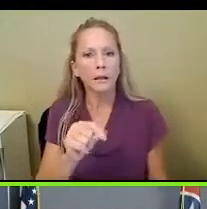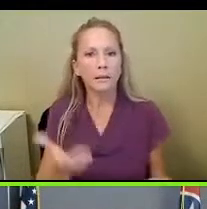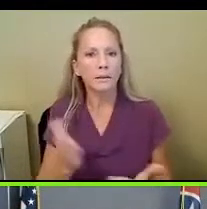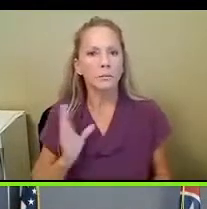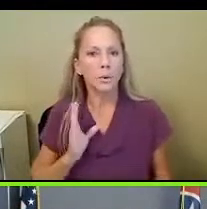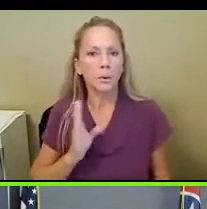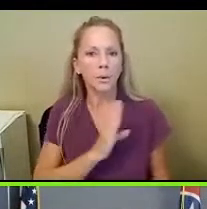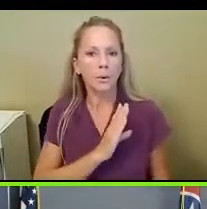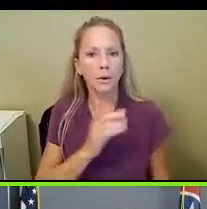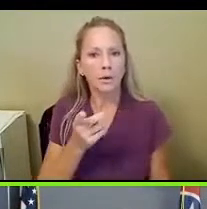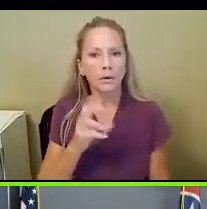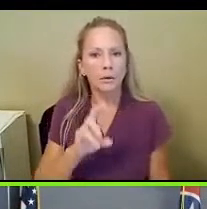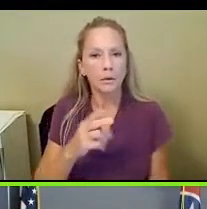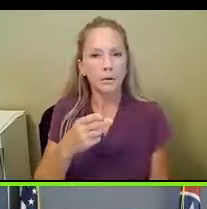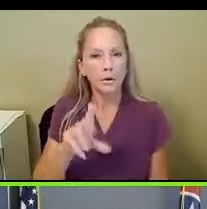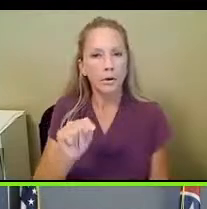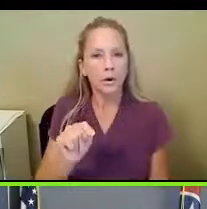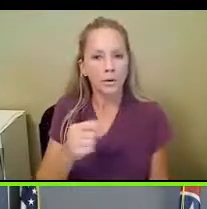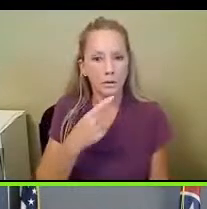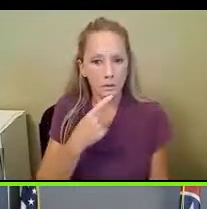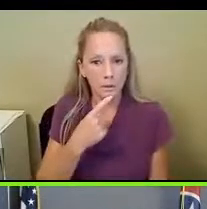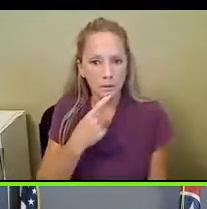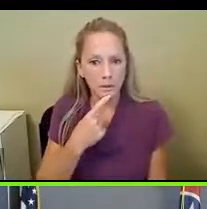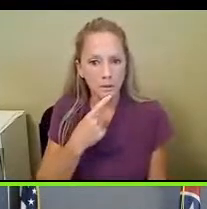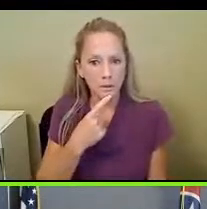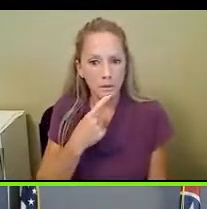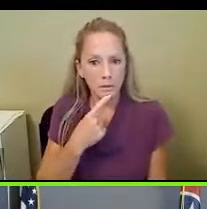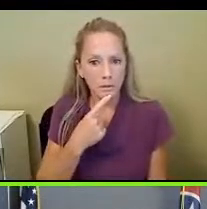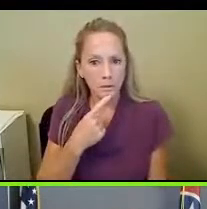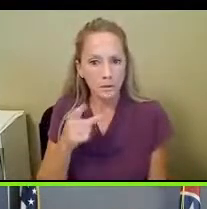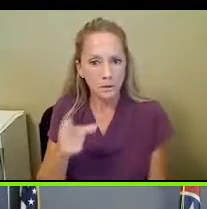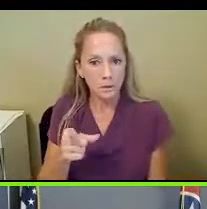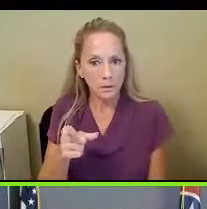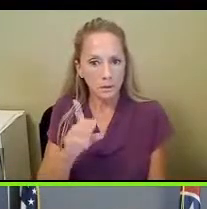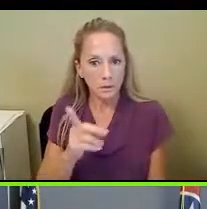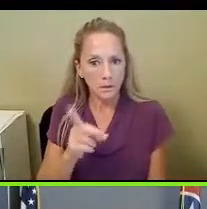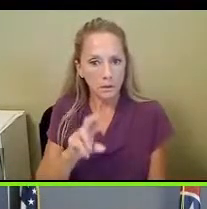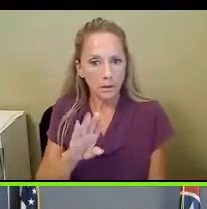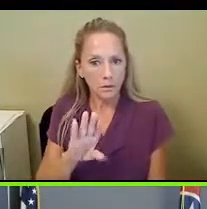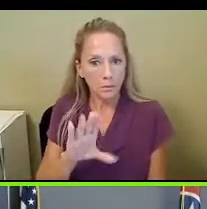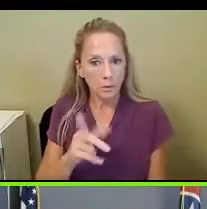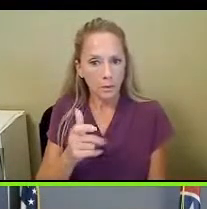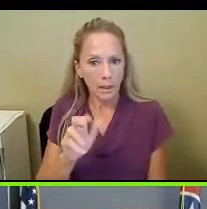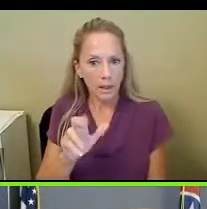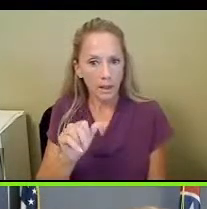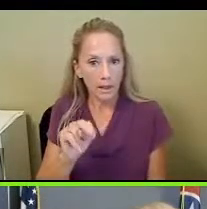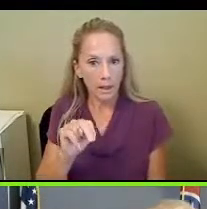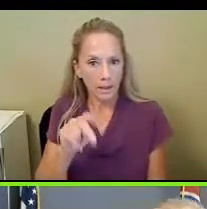specific question of Mayor Kincannon. Should she be opining on her opinion on this regulation?